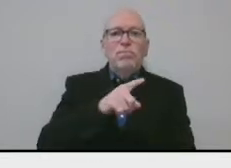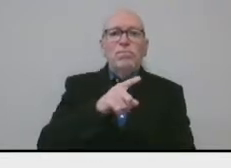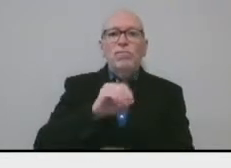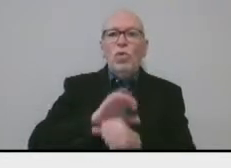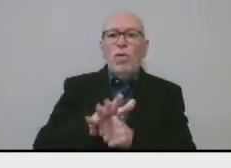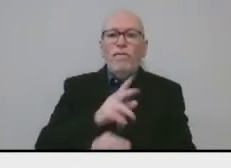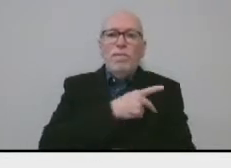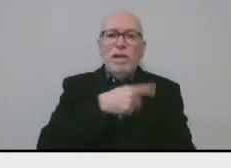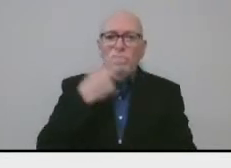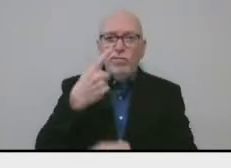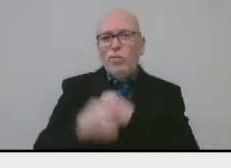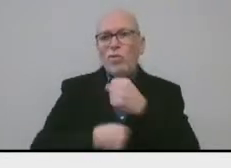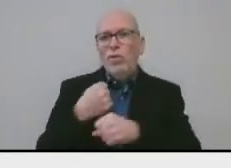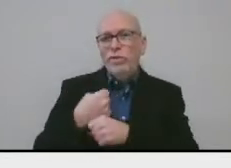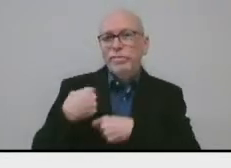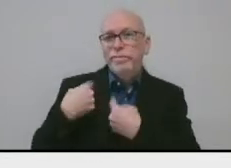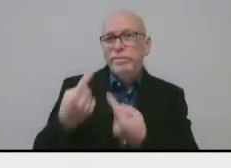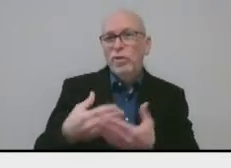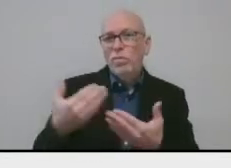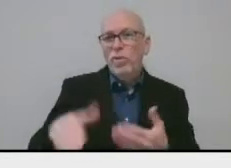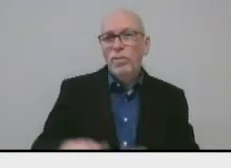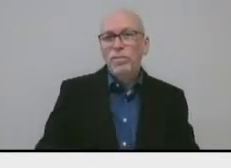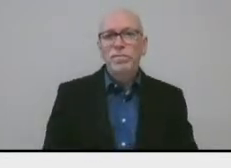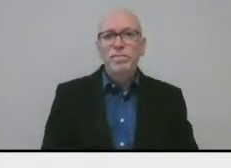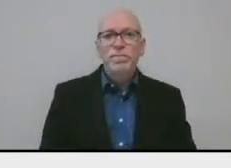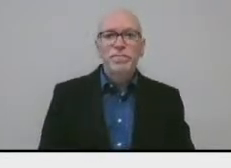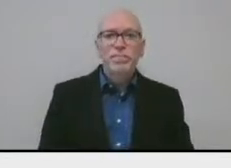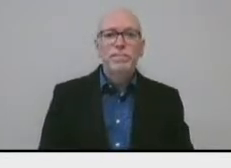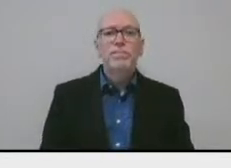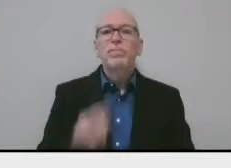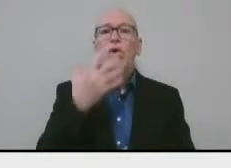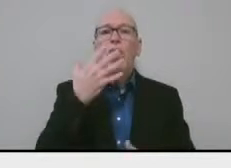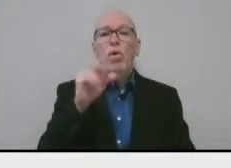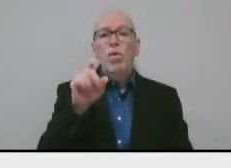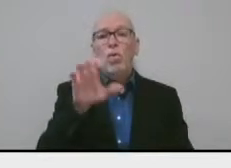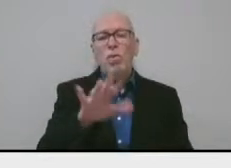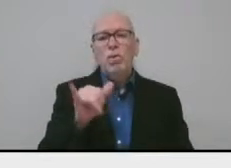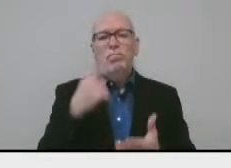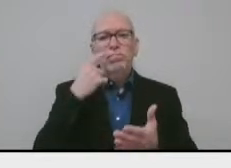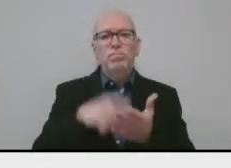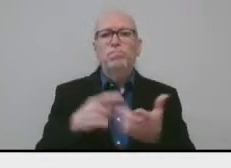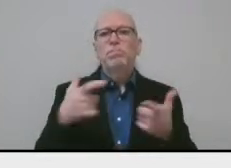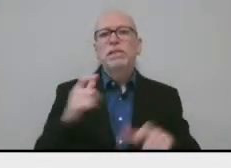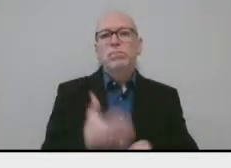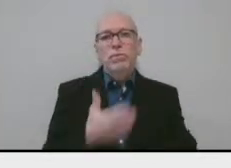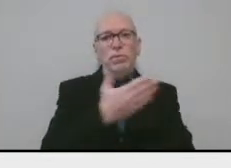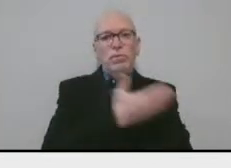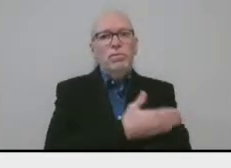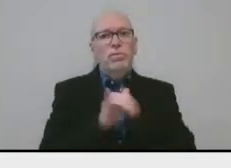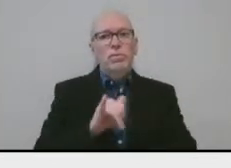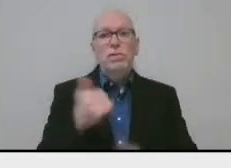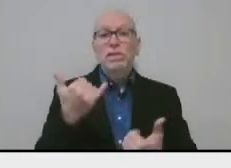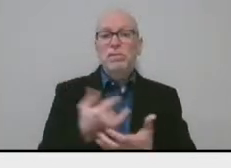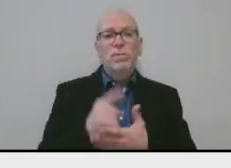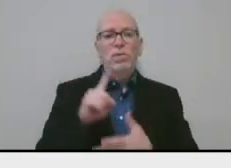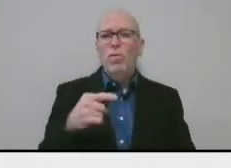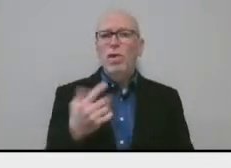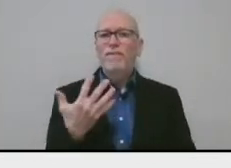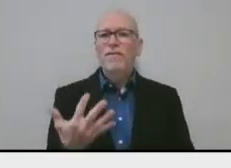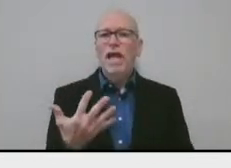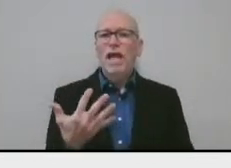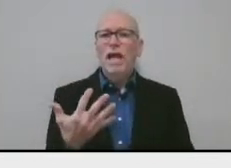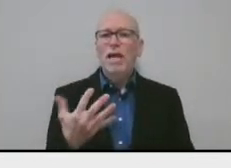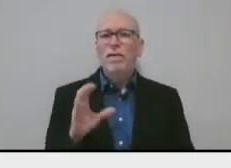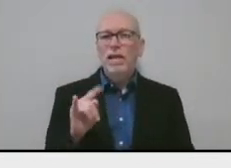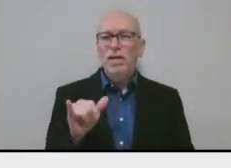now. Our color-coded county maps are also showing significant improvement. This week, just 5 of our 92 counties